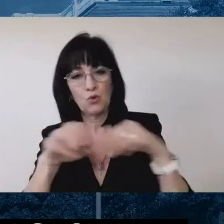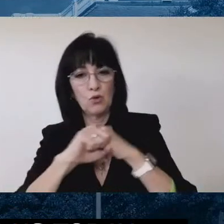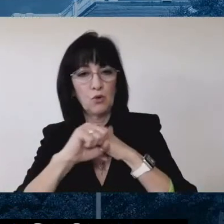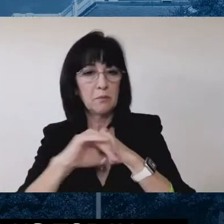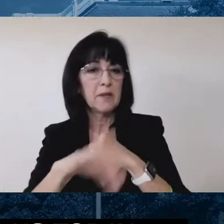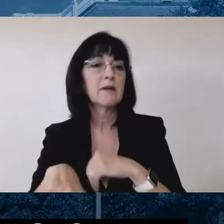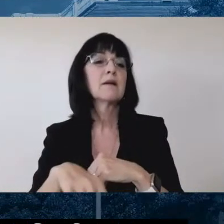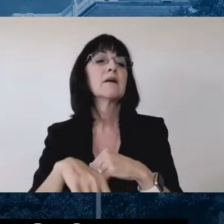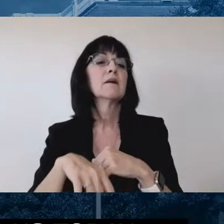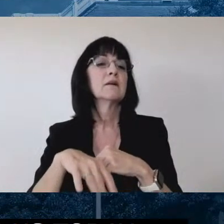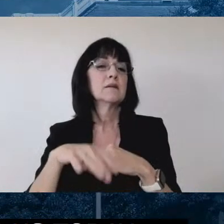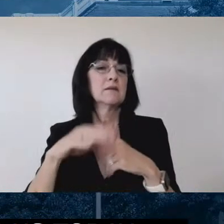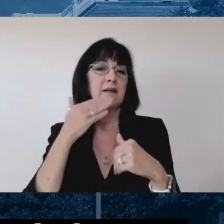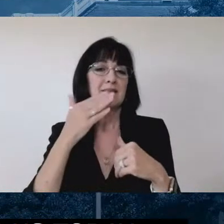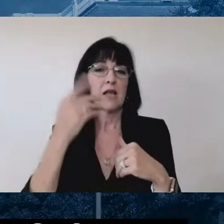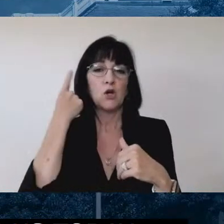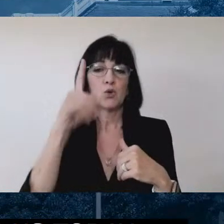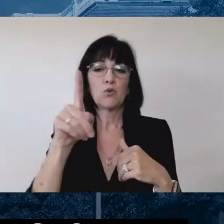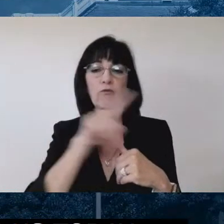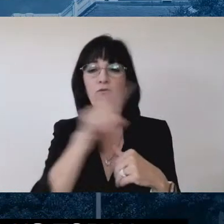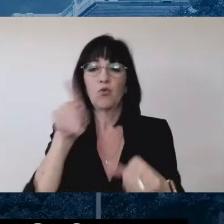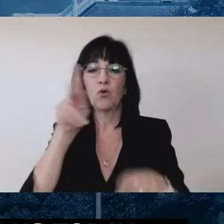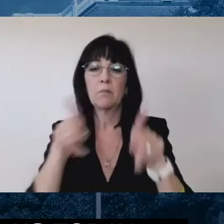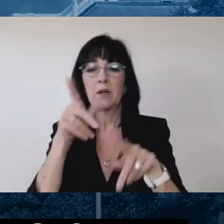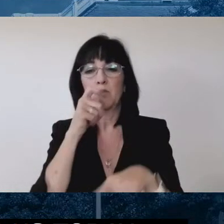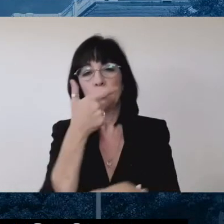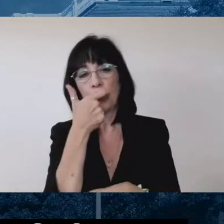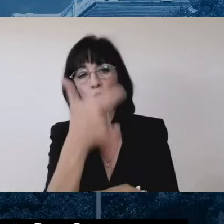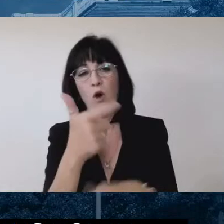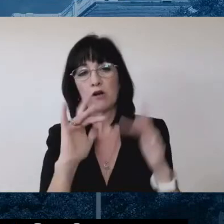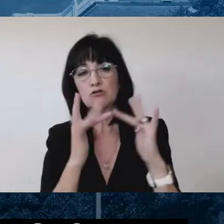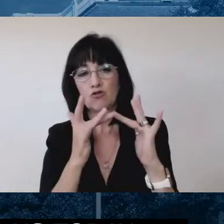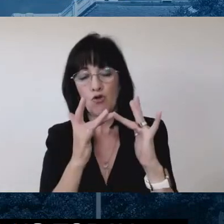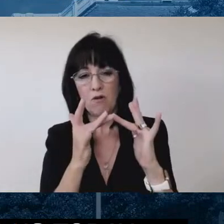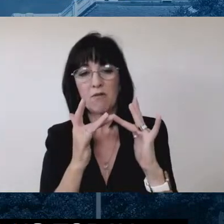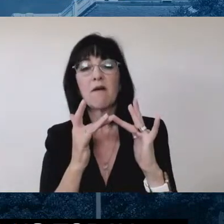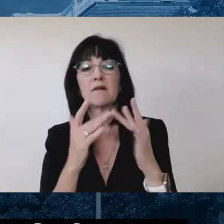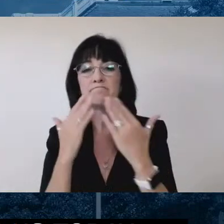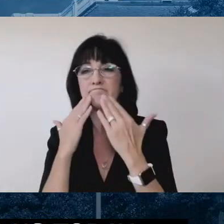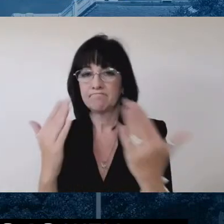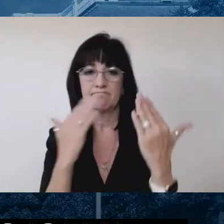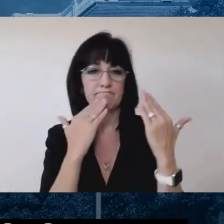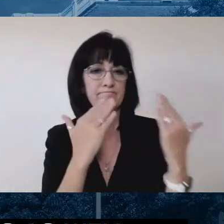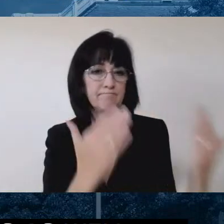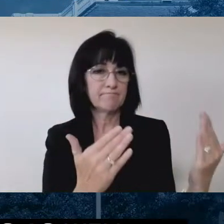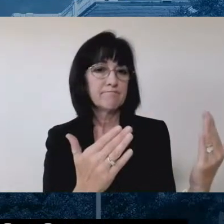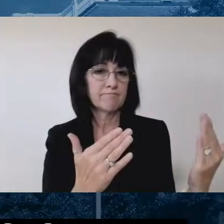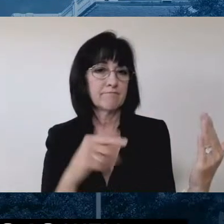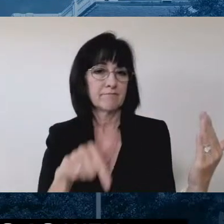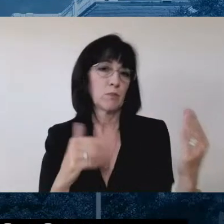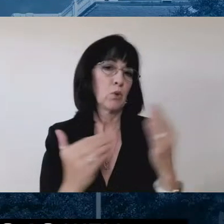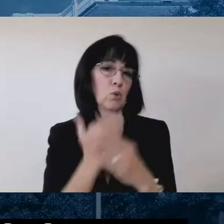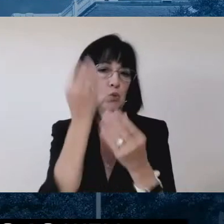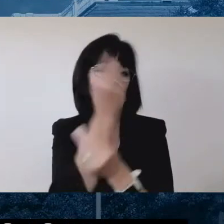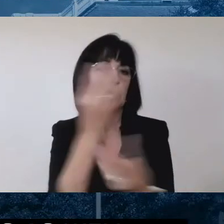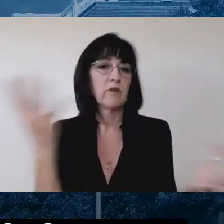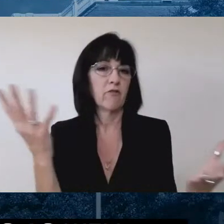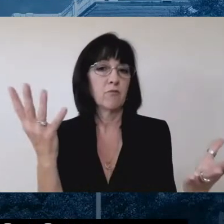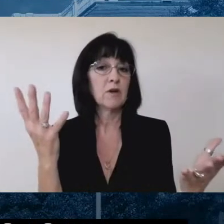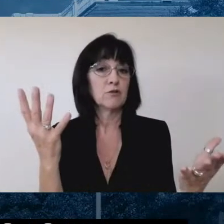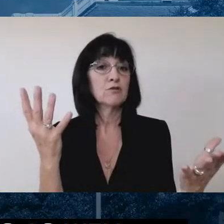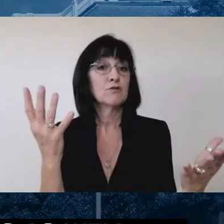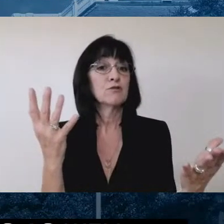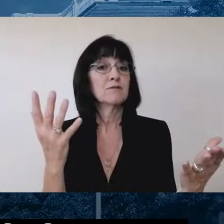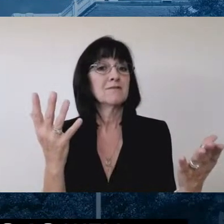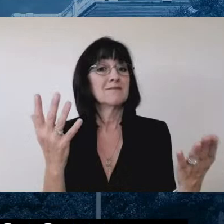audience online for joining us as well for this update. We're just a couple weeks beyond meeting